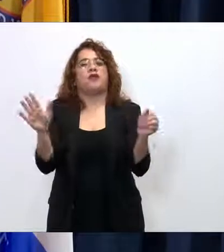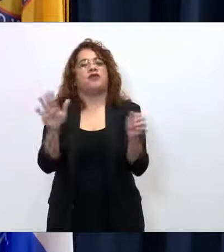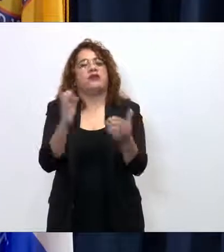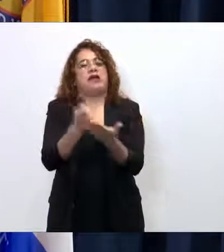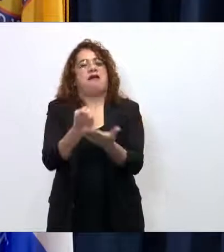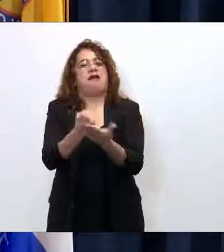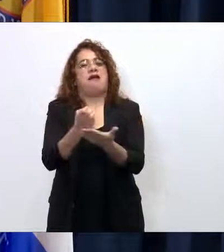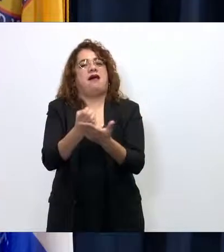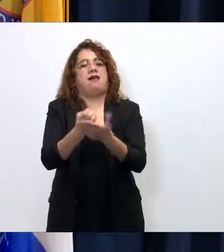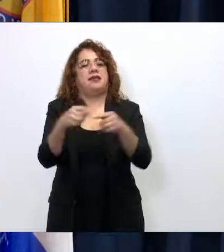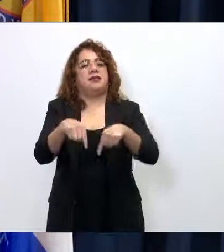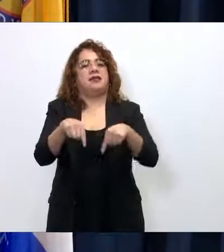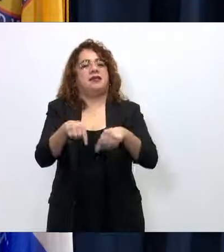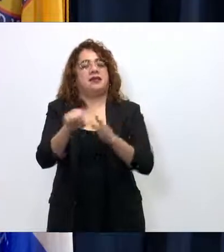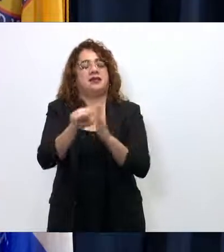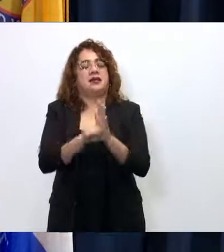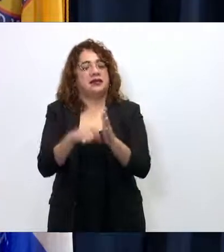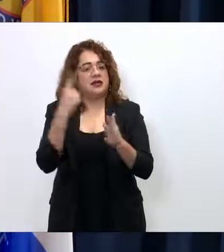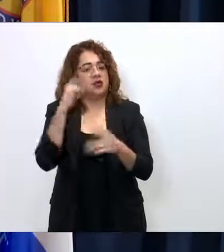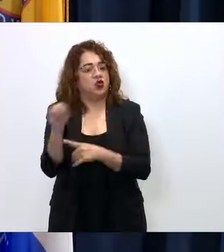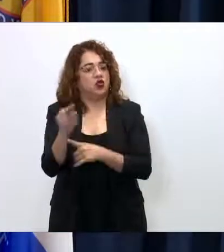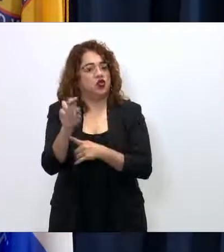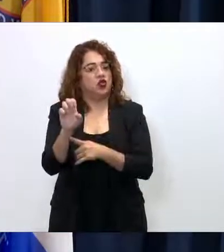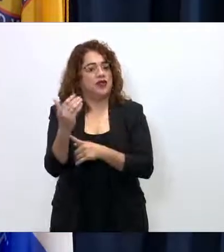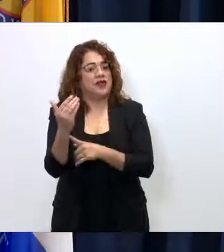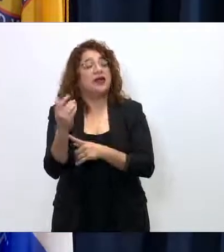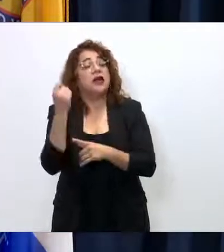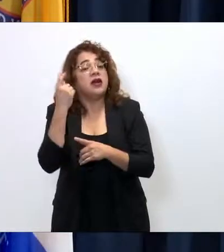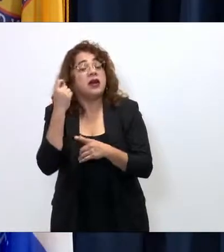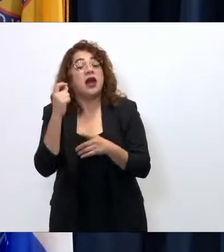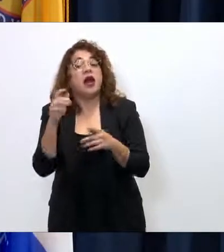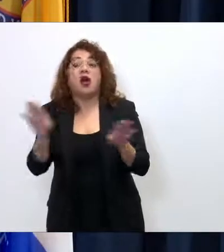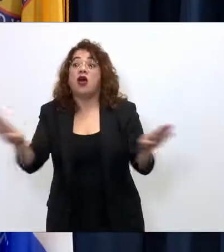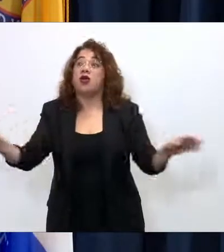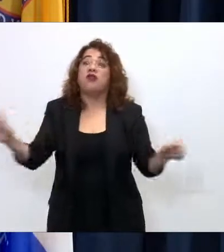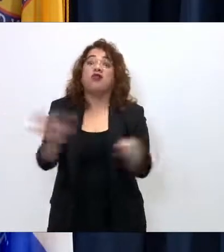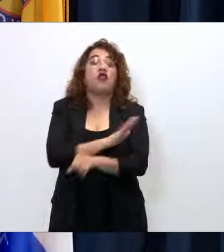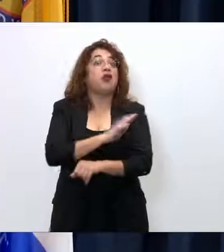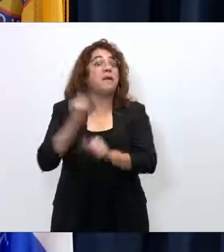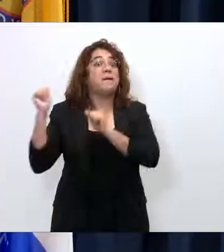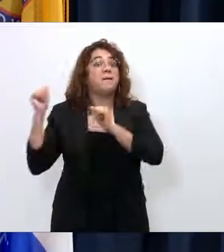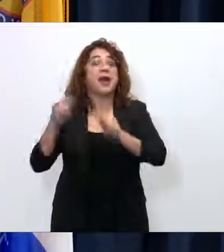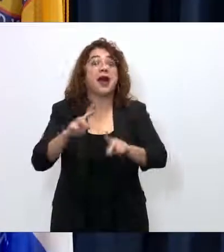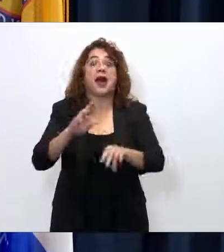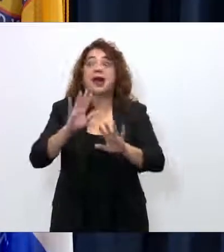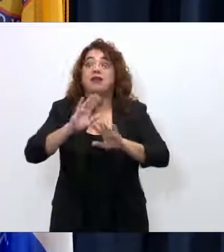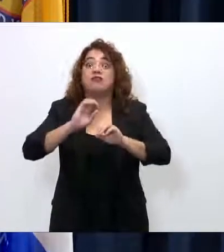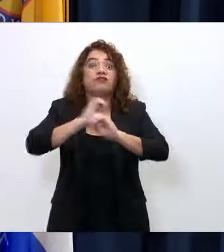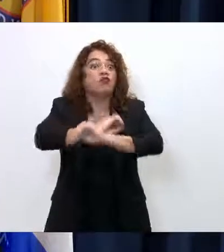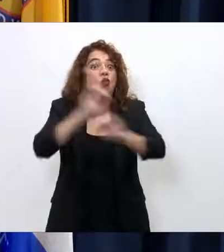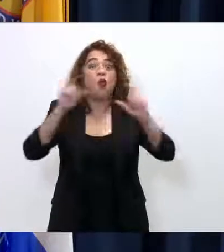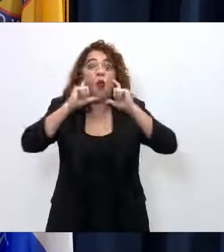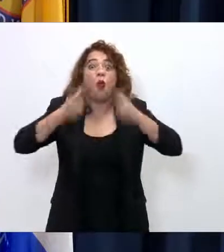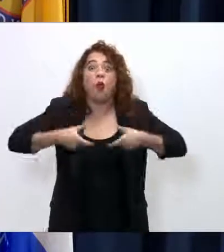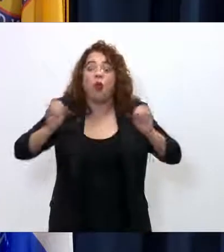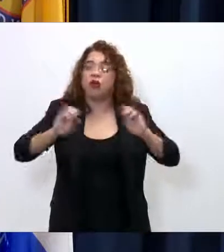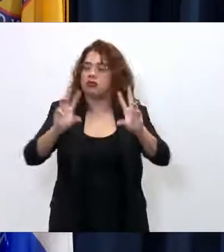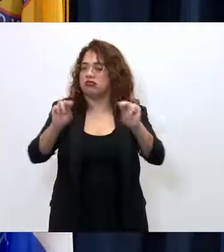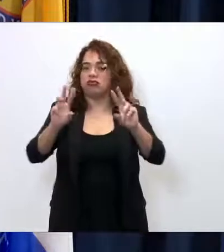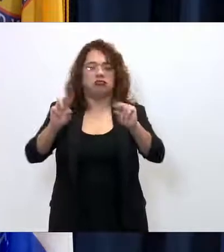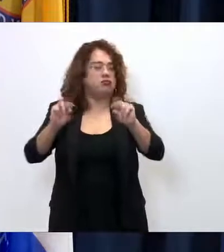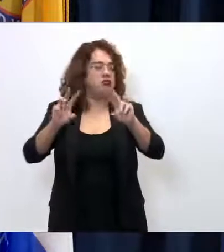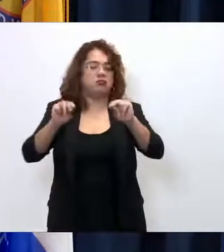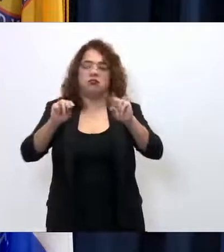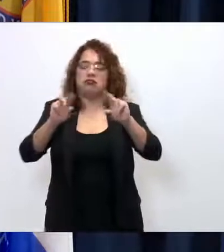some requirements and masking, of course, and other requirements. But essentially, if we meet a